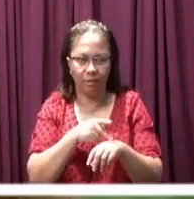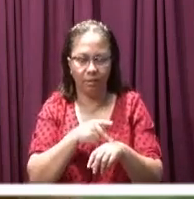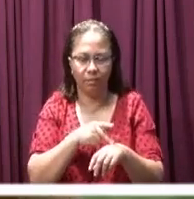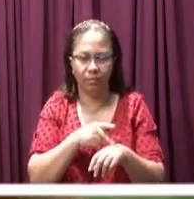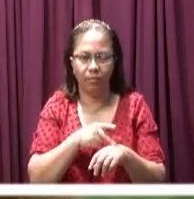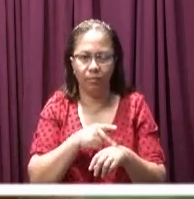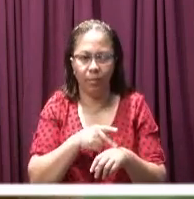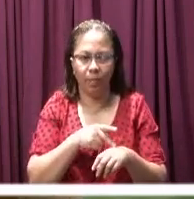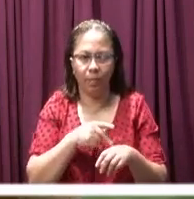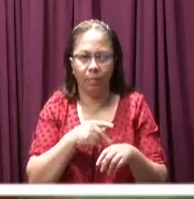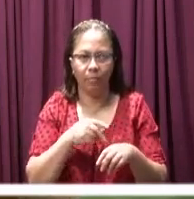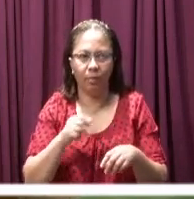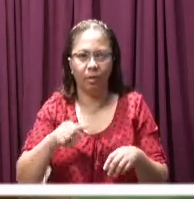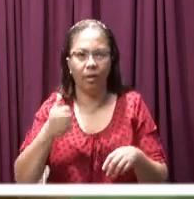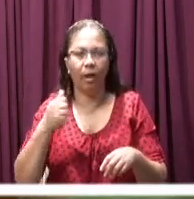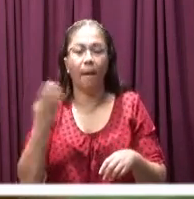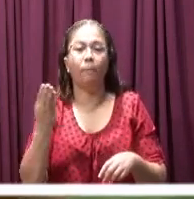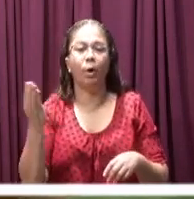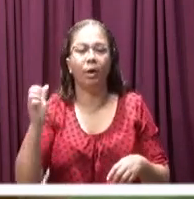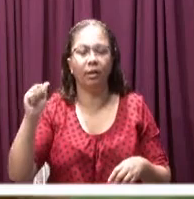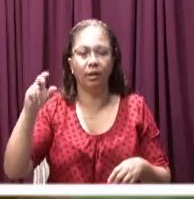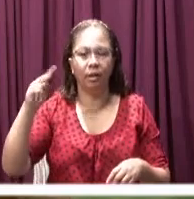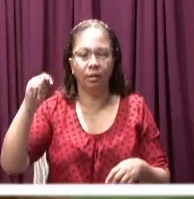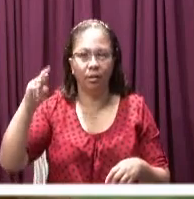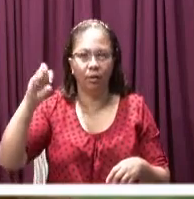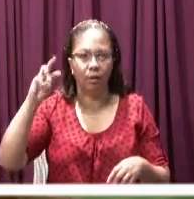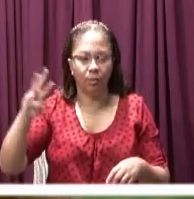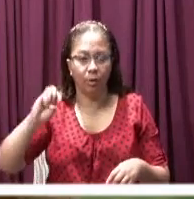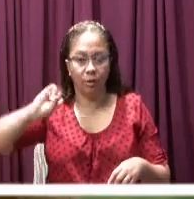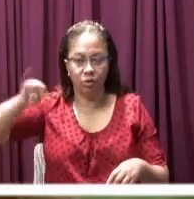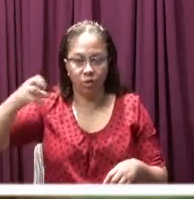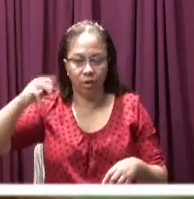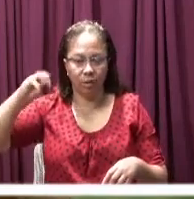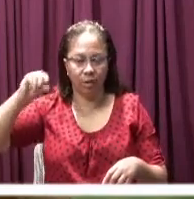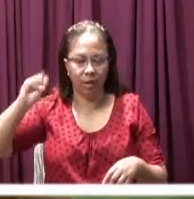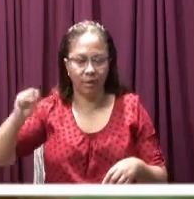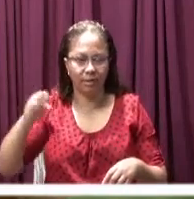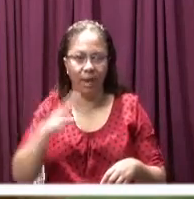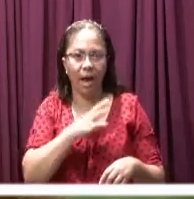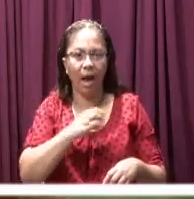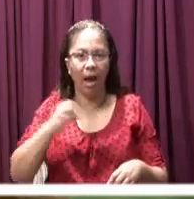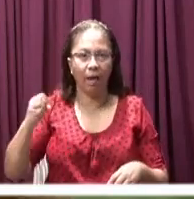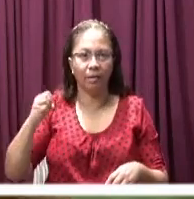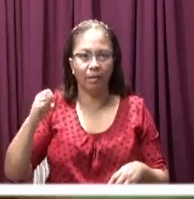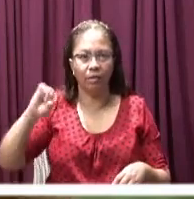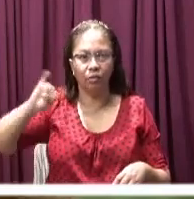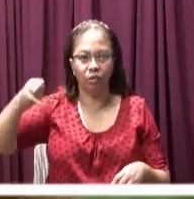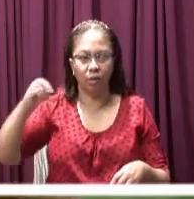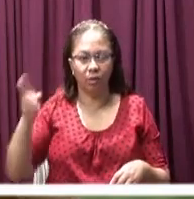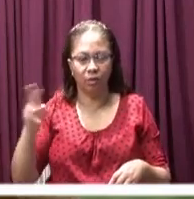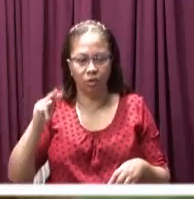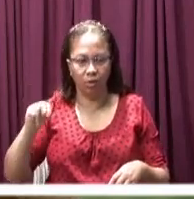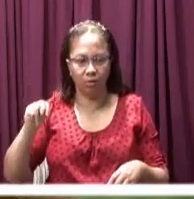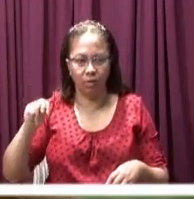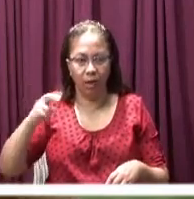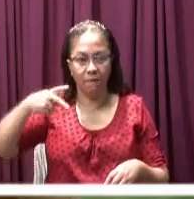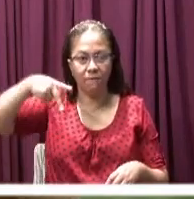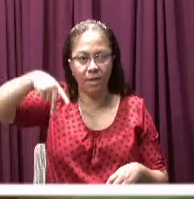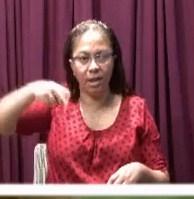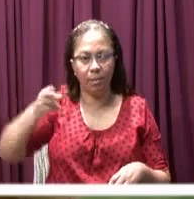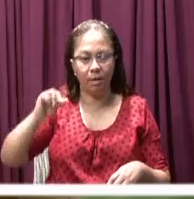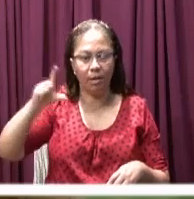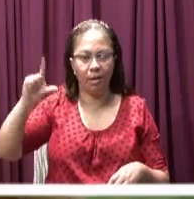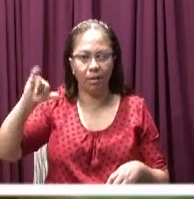called Peter, and his brother Andrew; James, the son of Zebedee, and his brother John; Philip